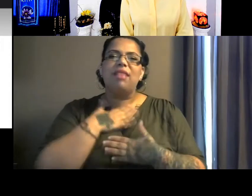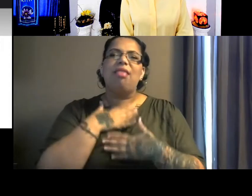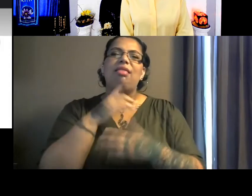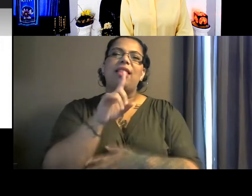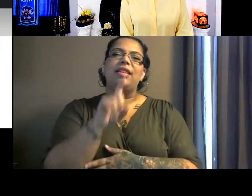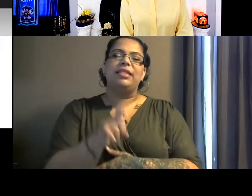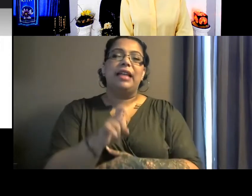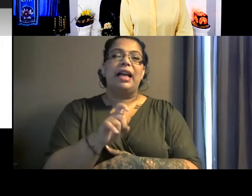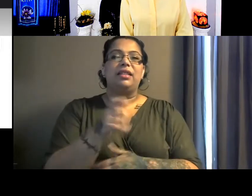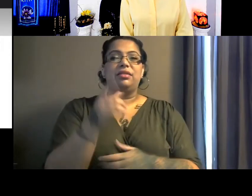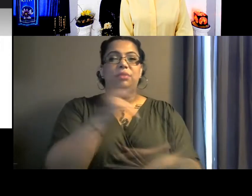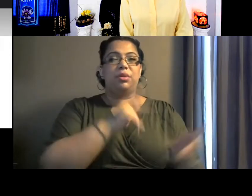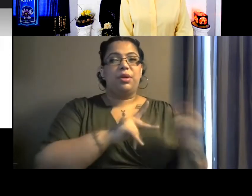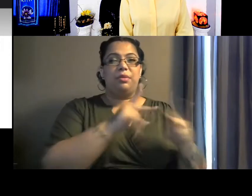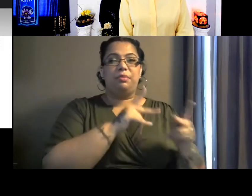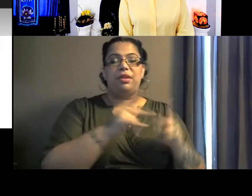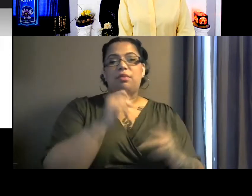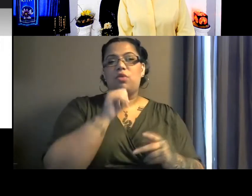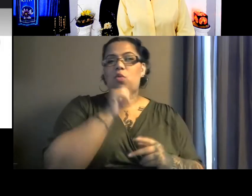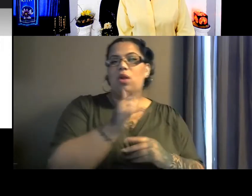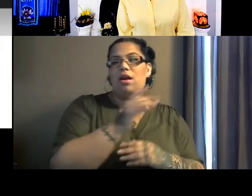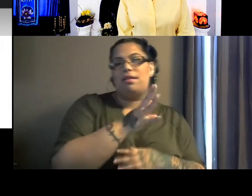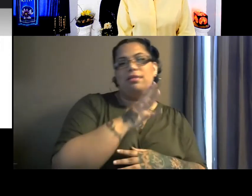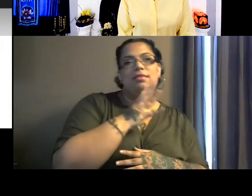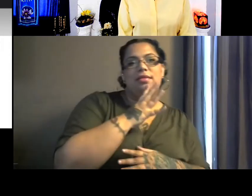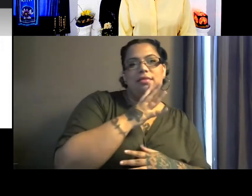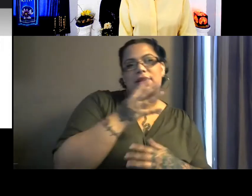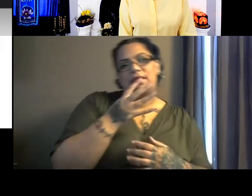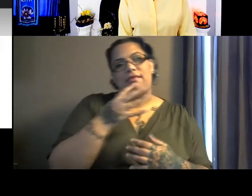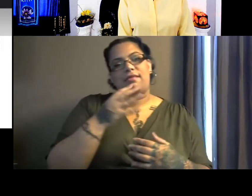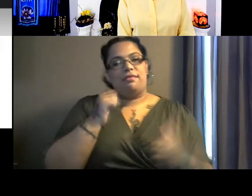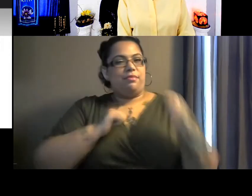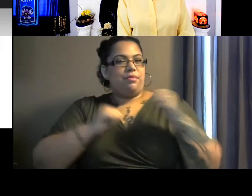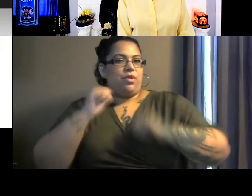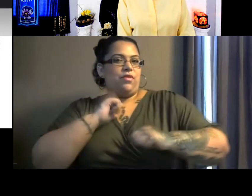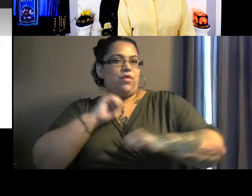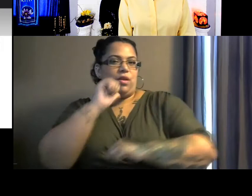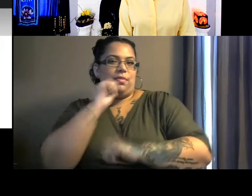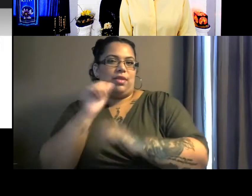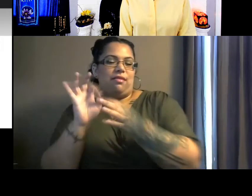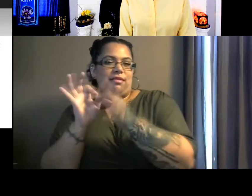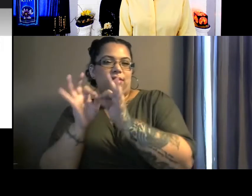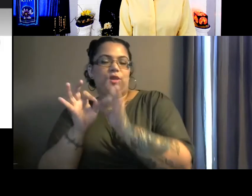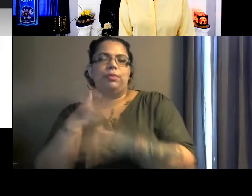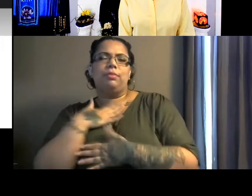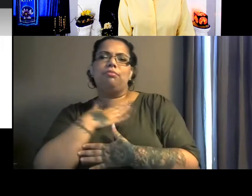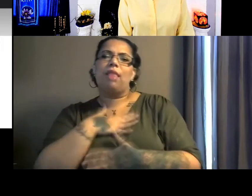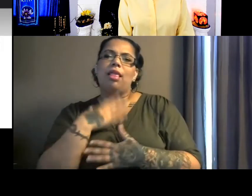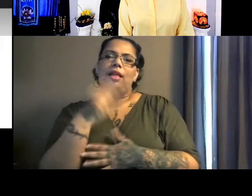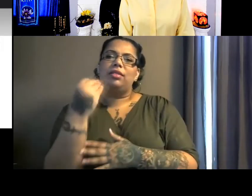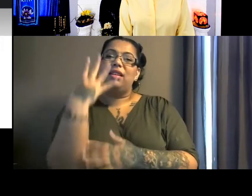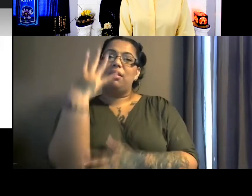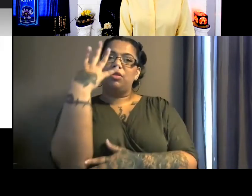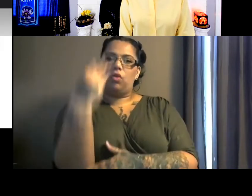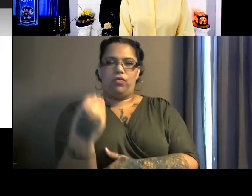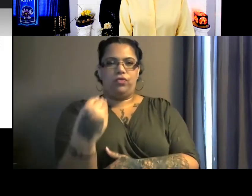and participants who are not speaking, performing, or interpreting to please turn cameras off until after